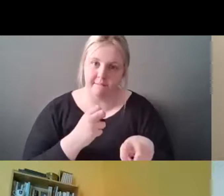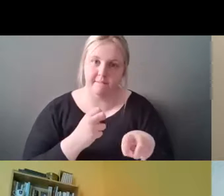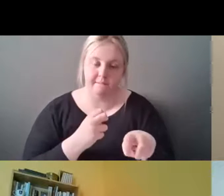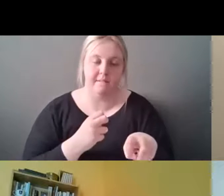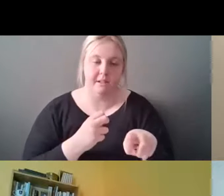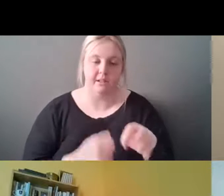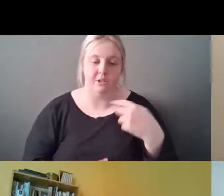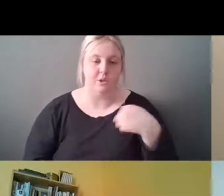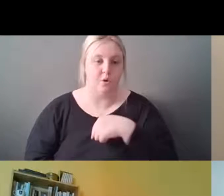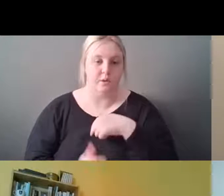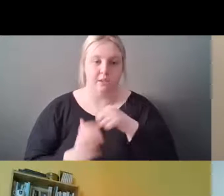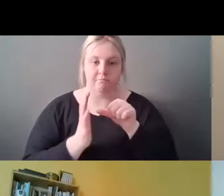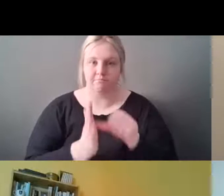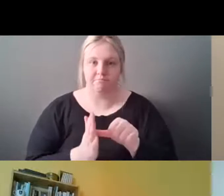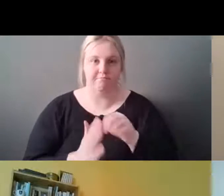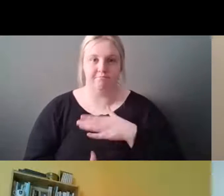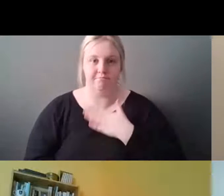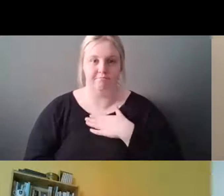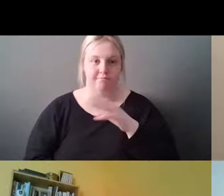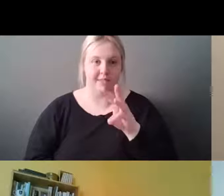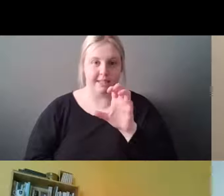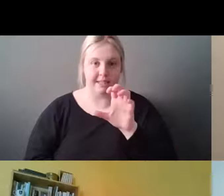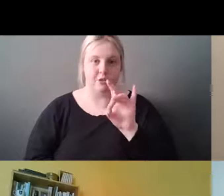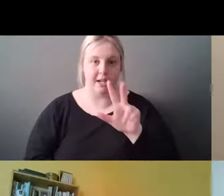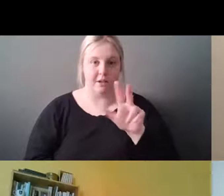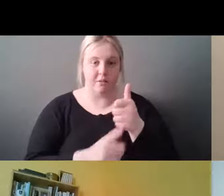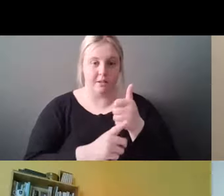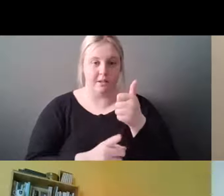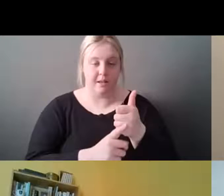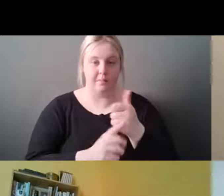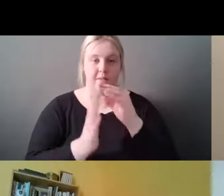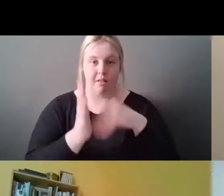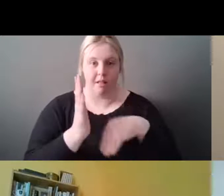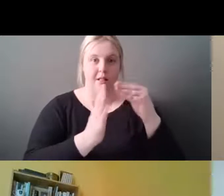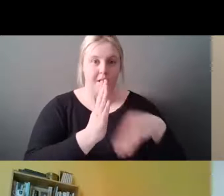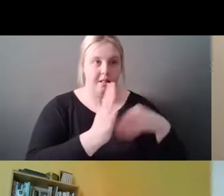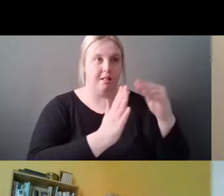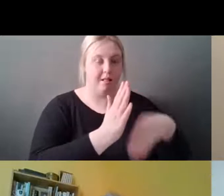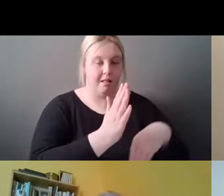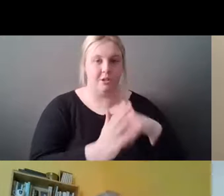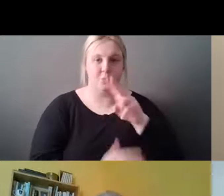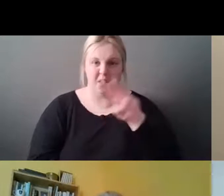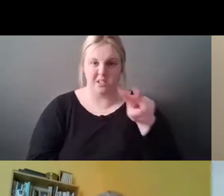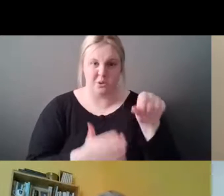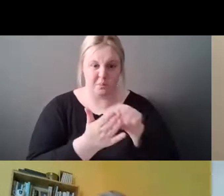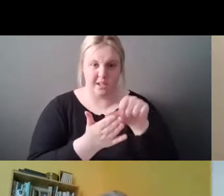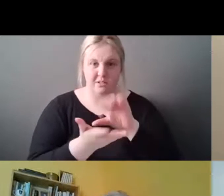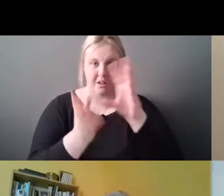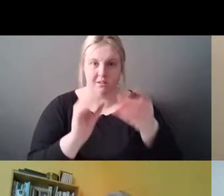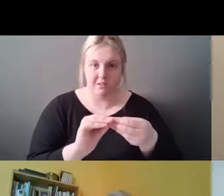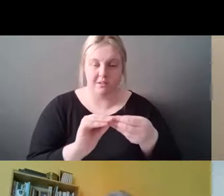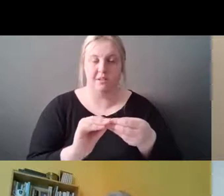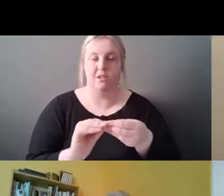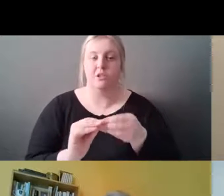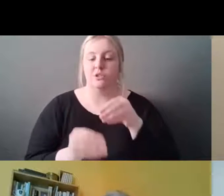impressed that 683 people actually completed the entire survey. That says a lot. So in the toolkit